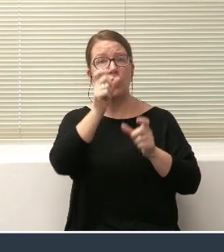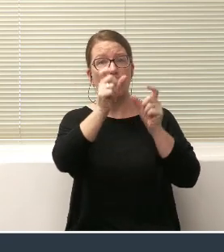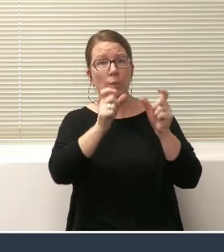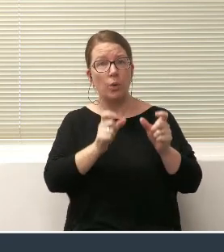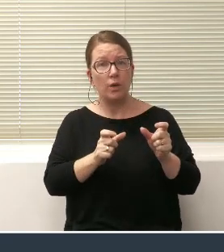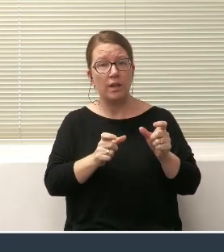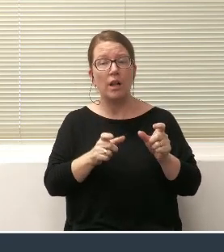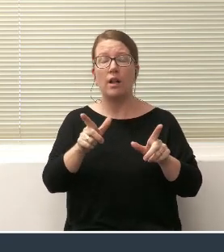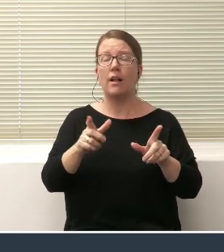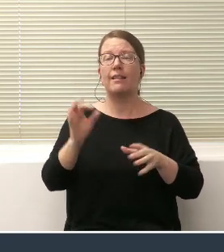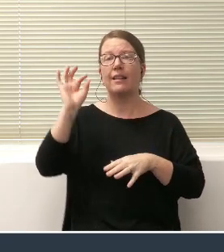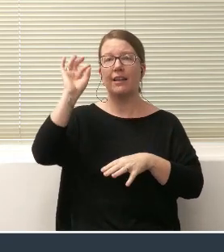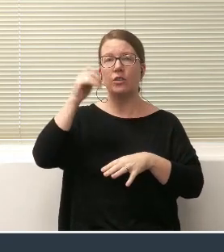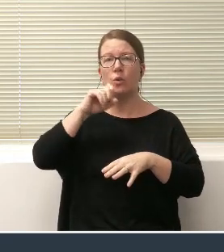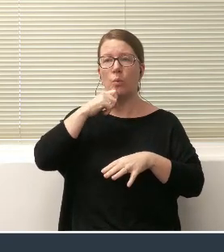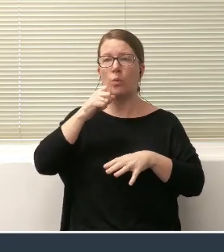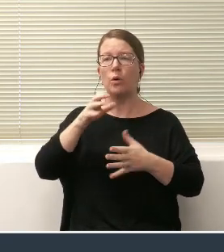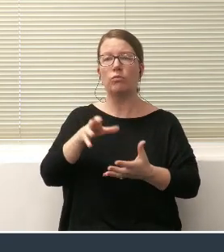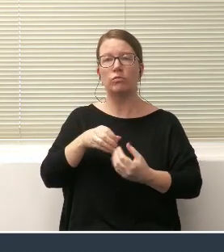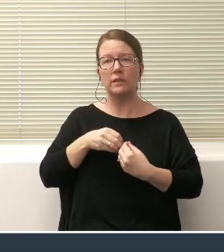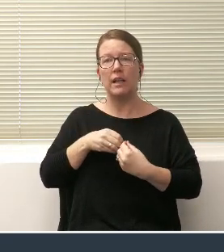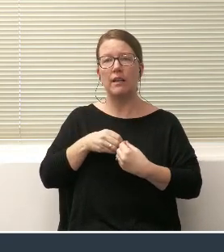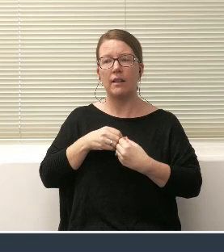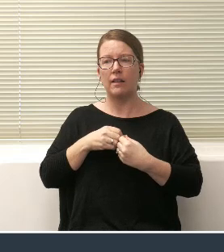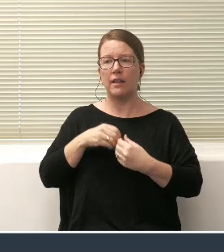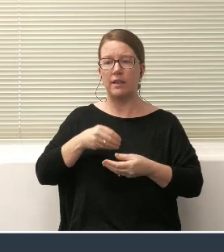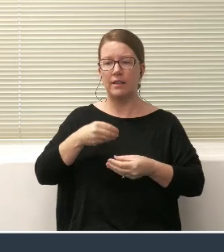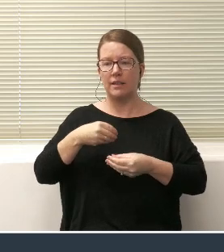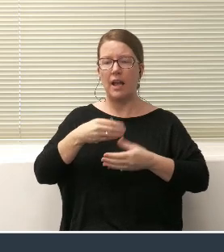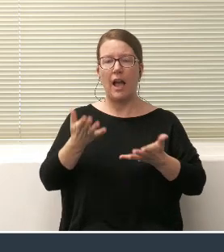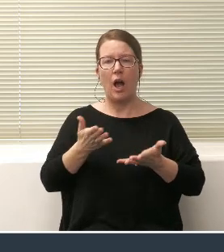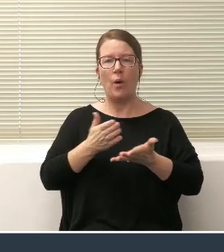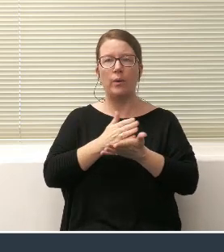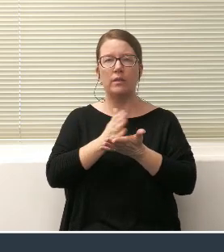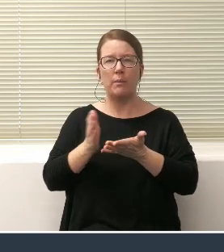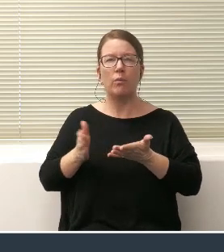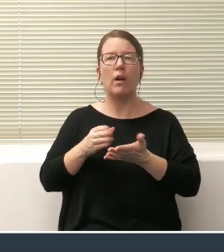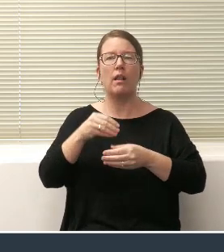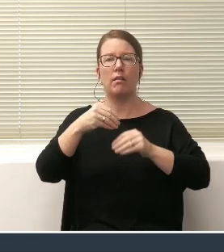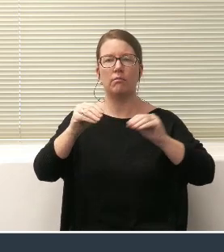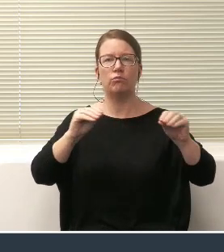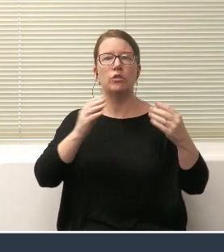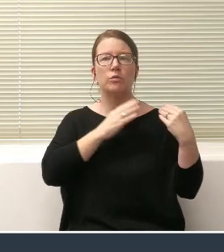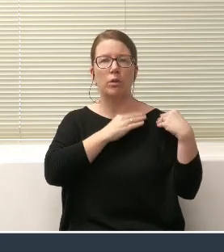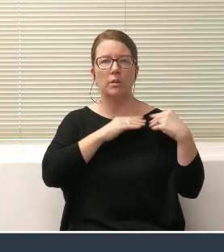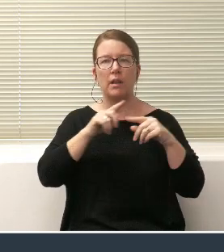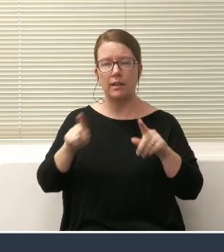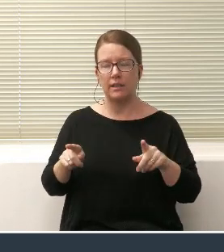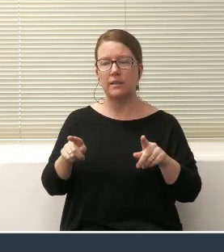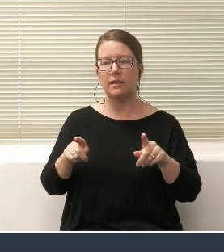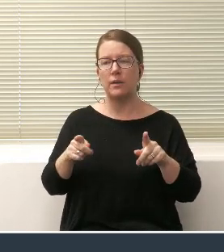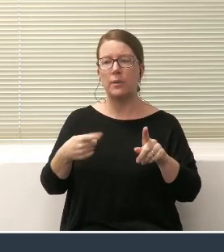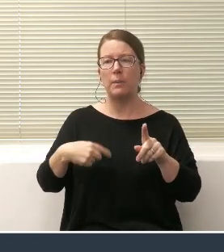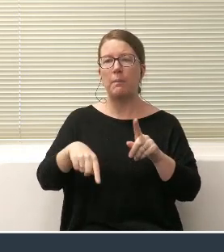council maintains the delegation on the criteria and the final decisions on both the divestment and the contracting of any delivery model,